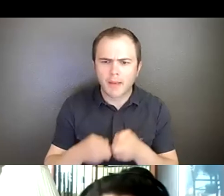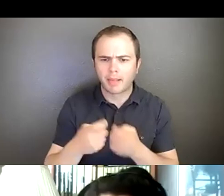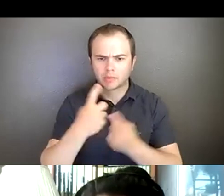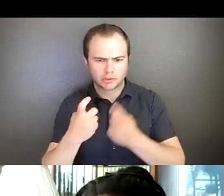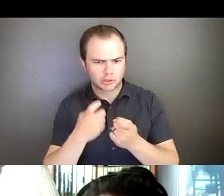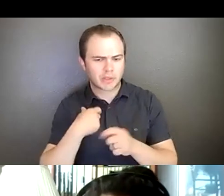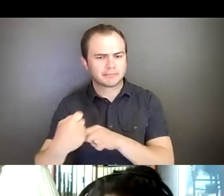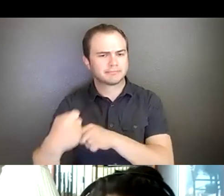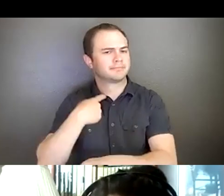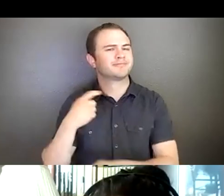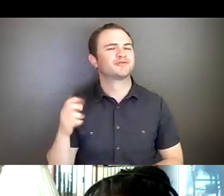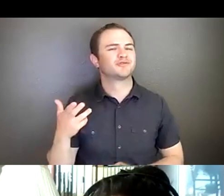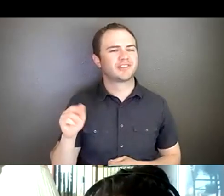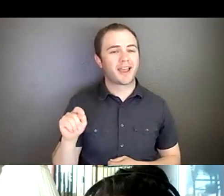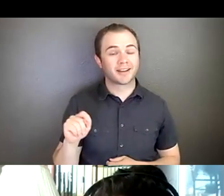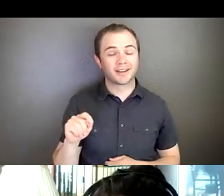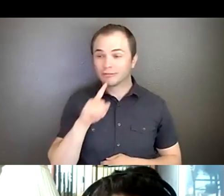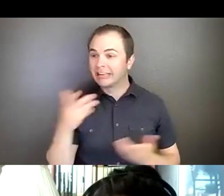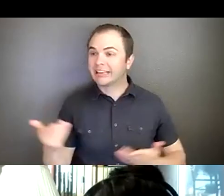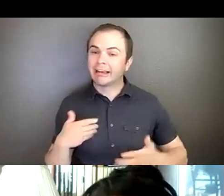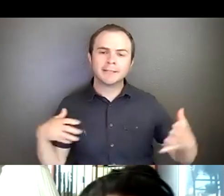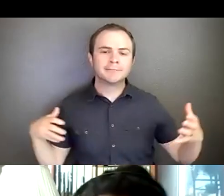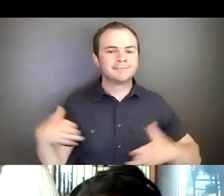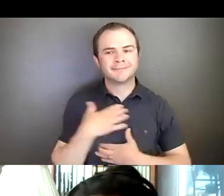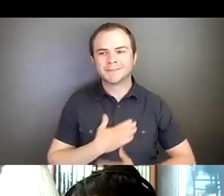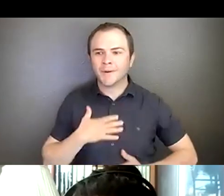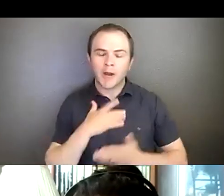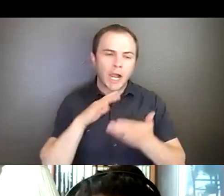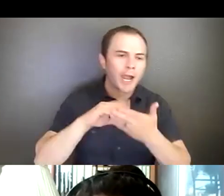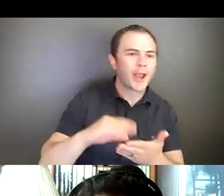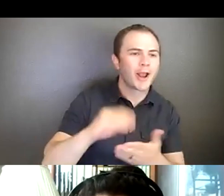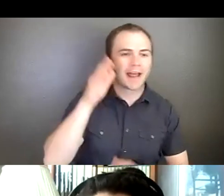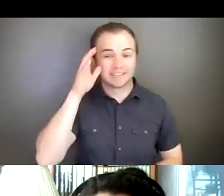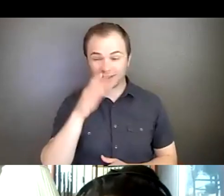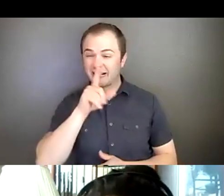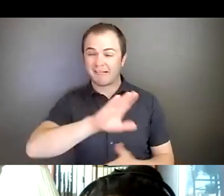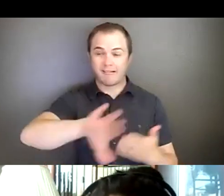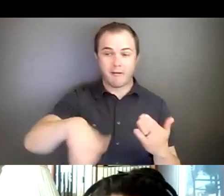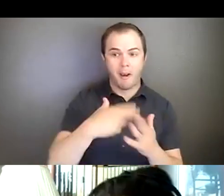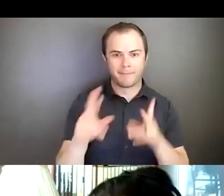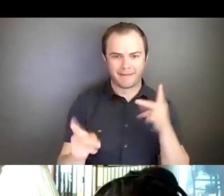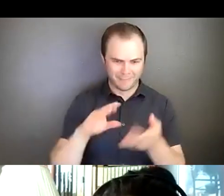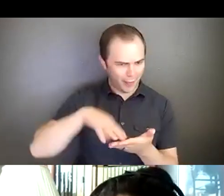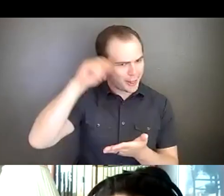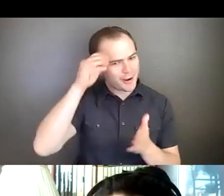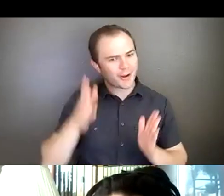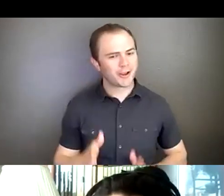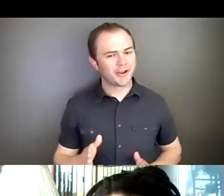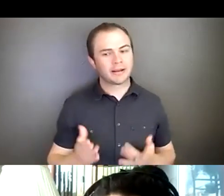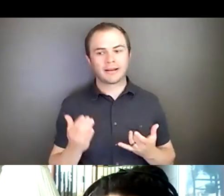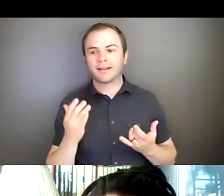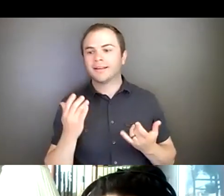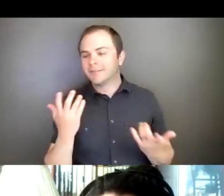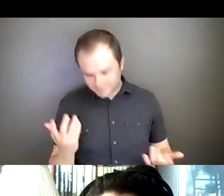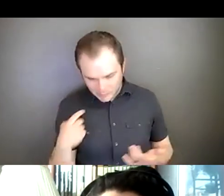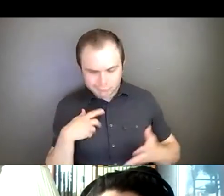event is presented in a spirit of listening and learning, and we are all learners here. With that in mind, we gather today to share ideas